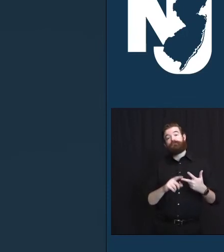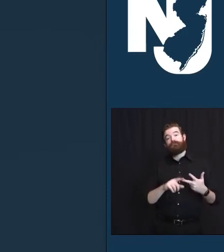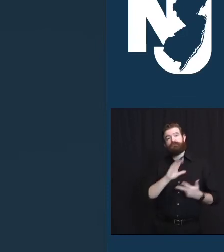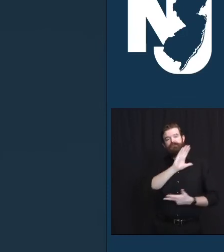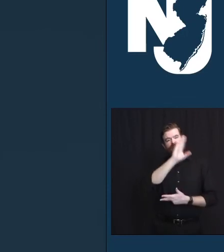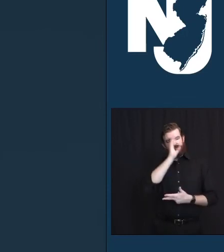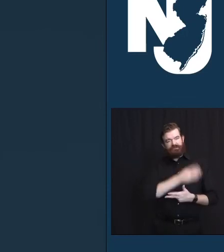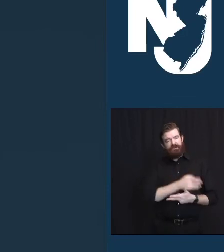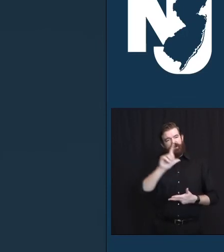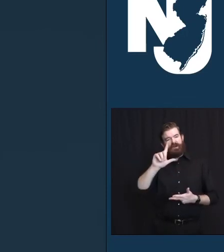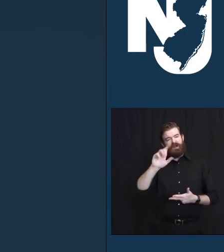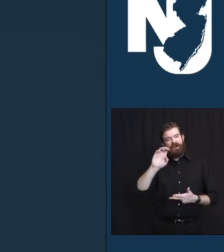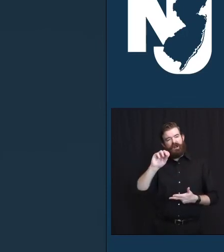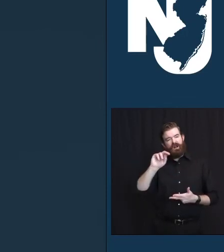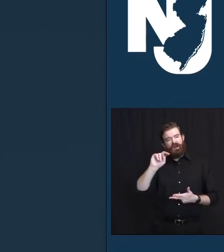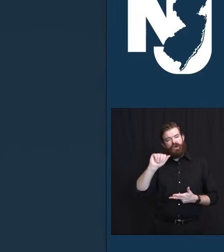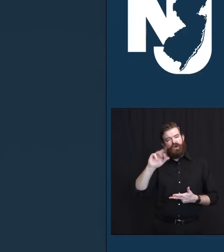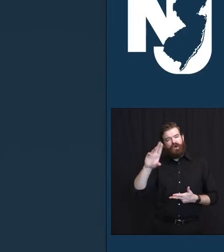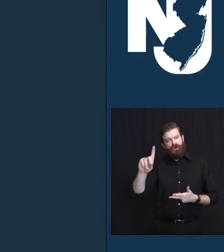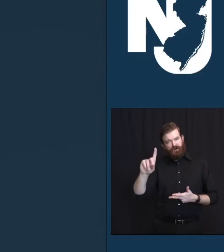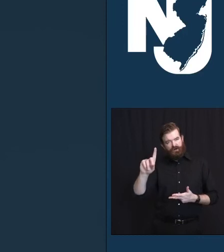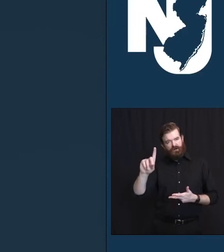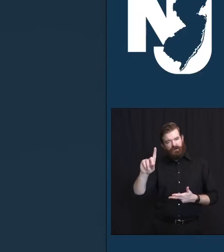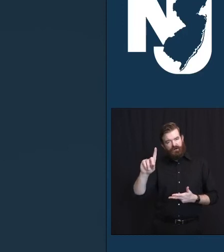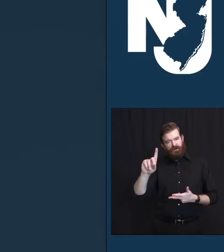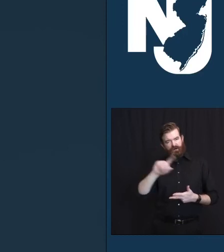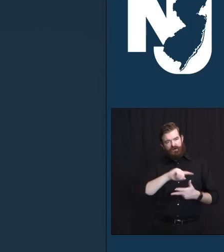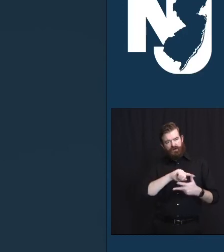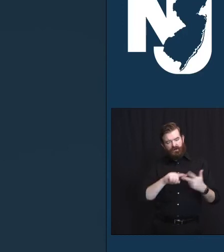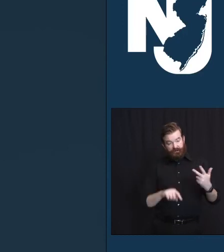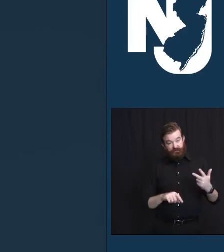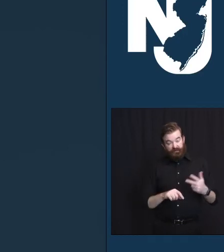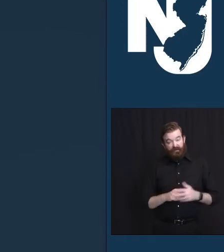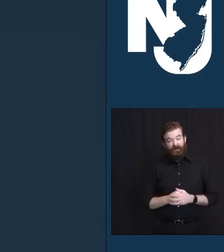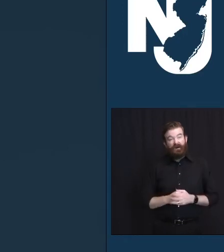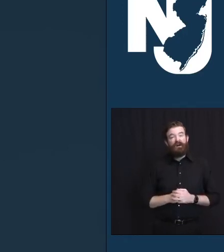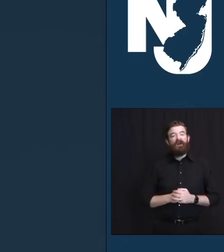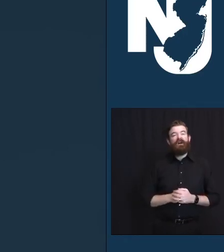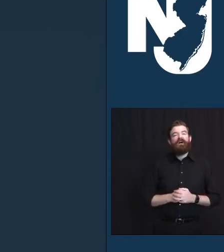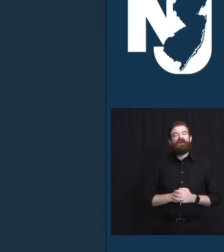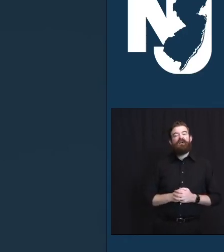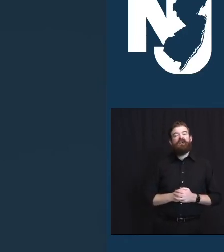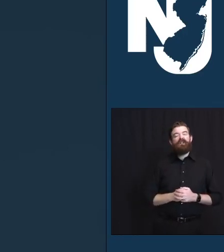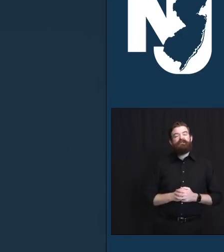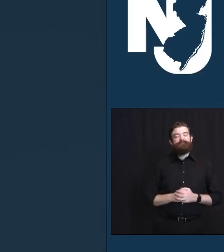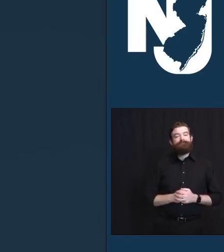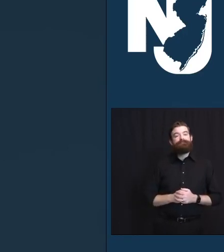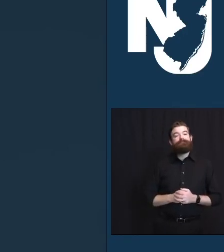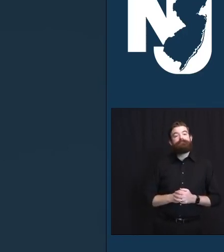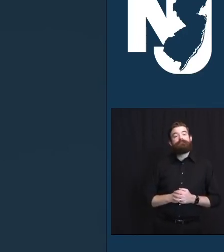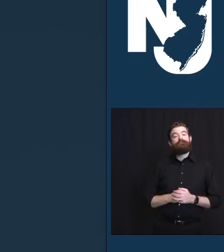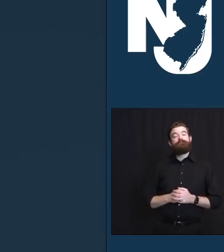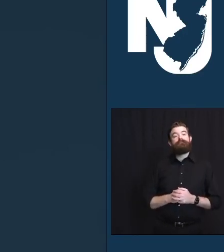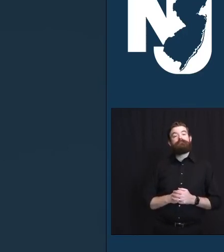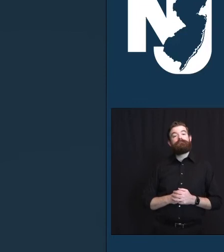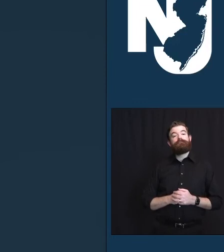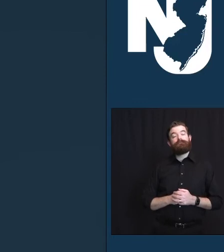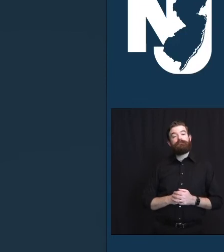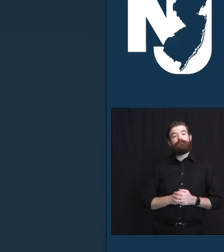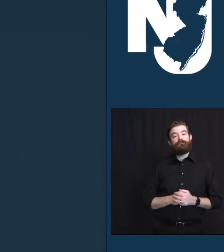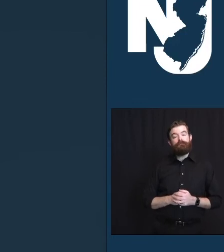Leonard, to whom she was especially devoted. She's also survived by her grandson David, granddaughter-in-law Tara, and her